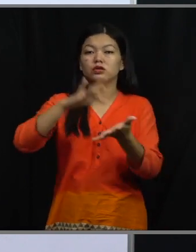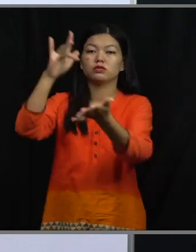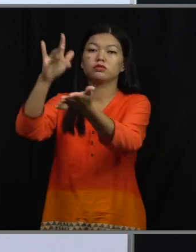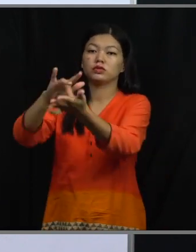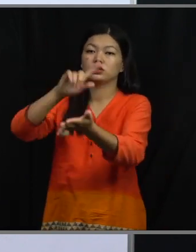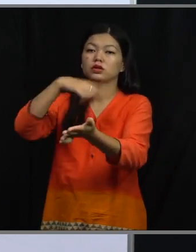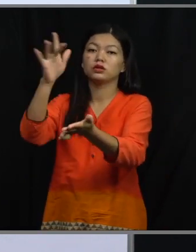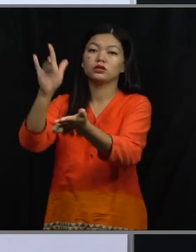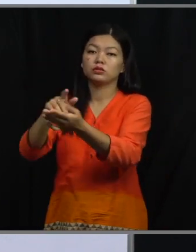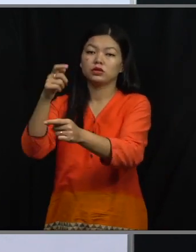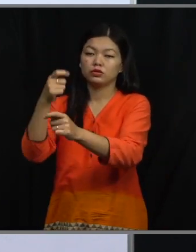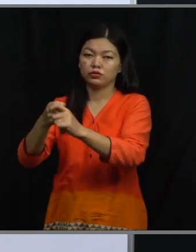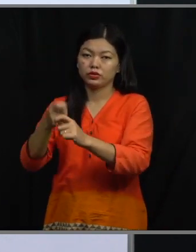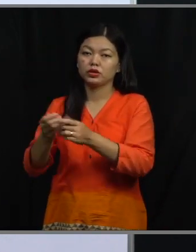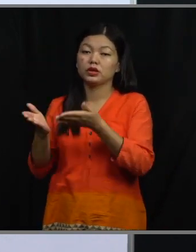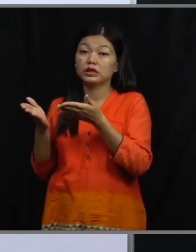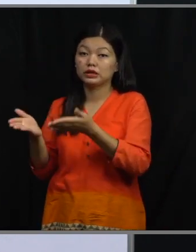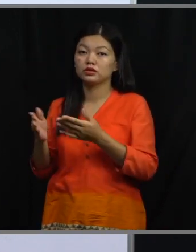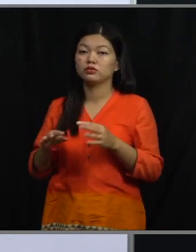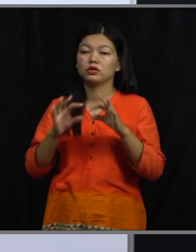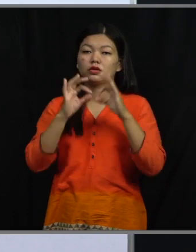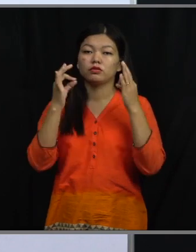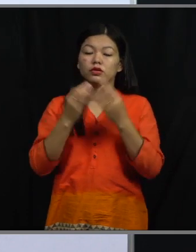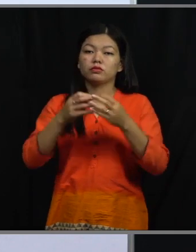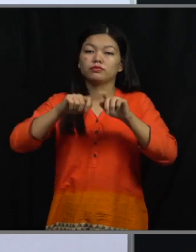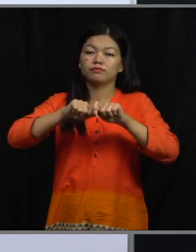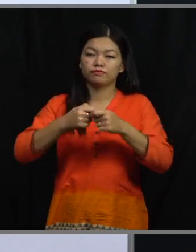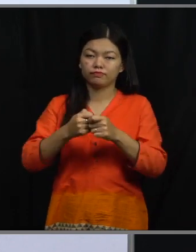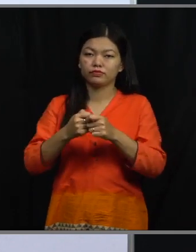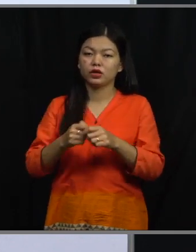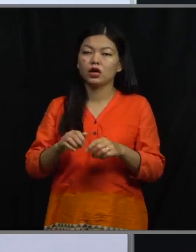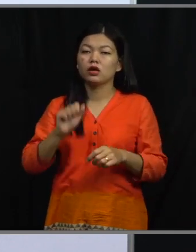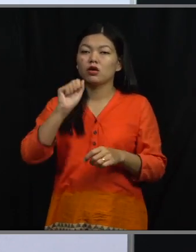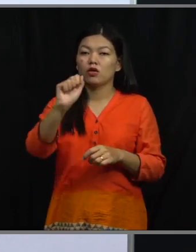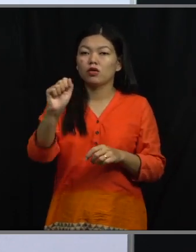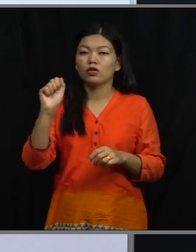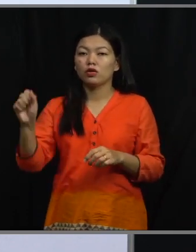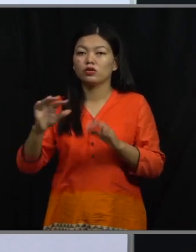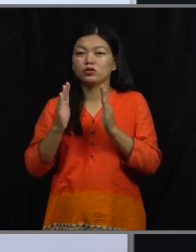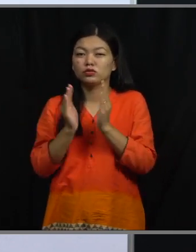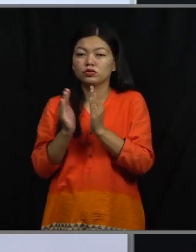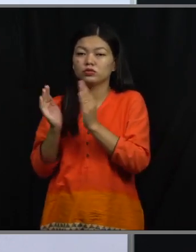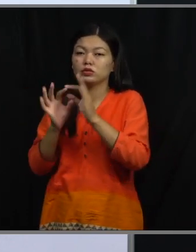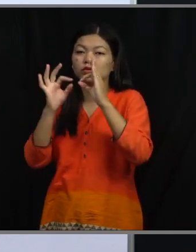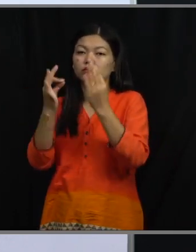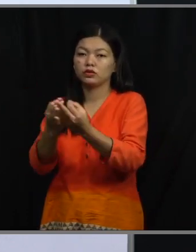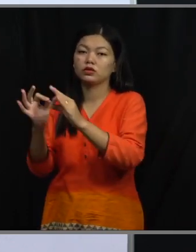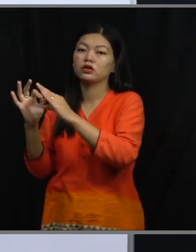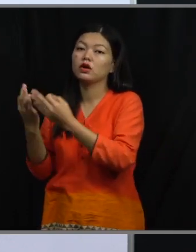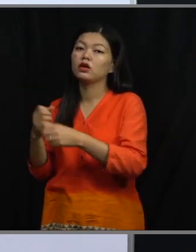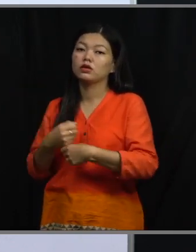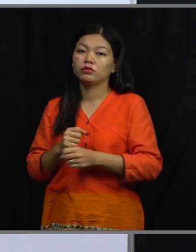our today's families, okay, especially in the urban settings, you know, urban middle classes and also the